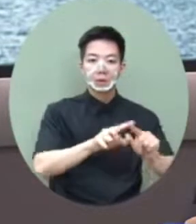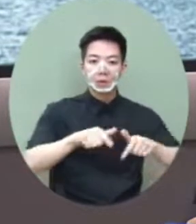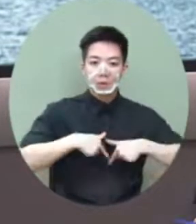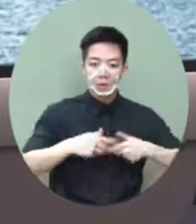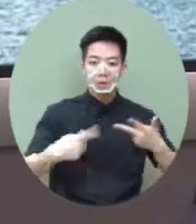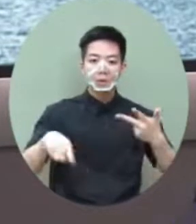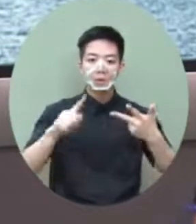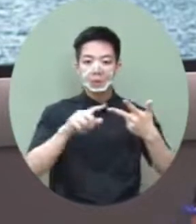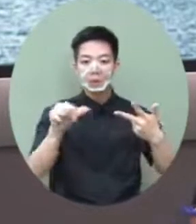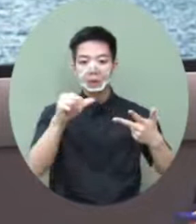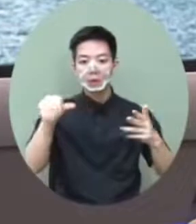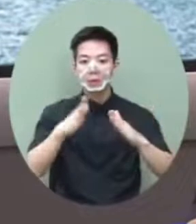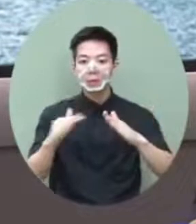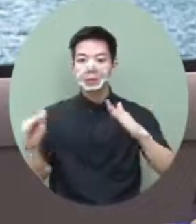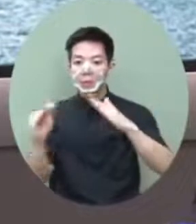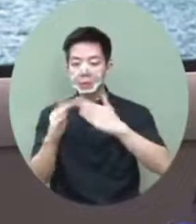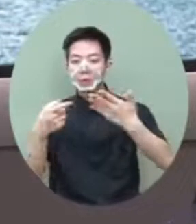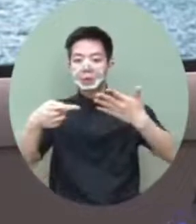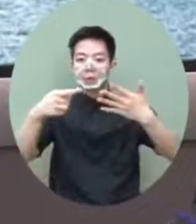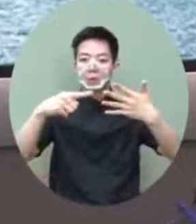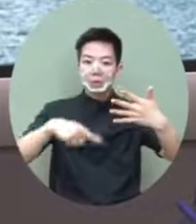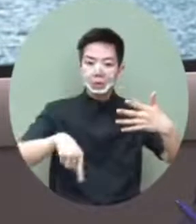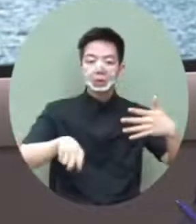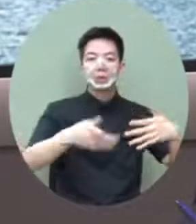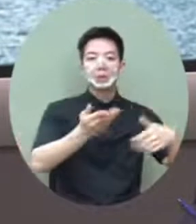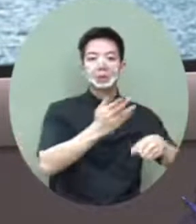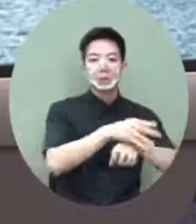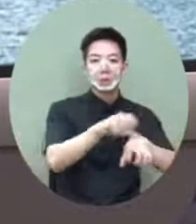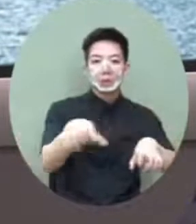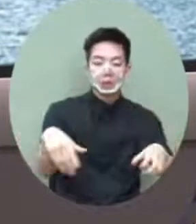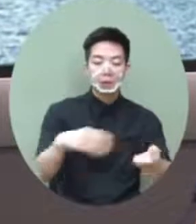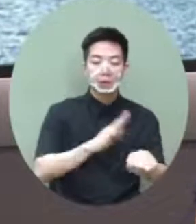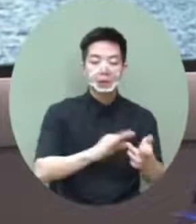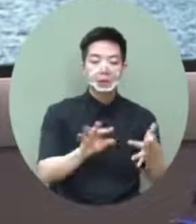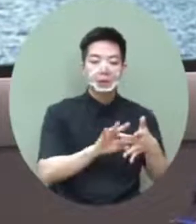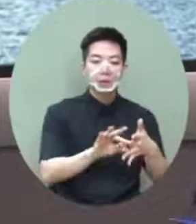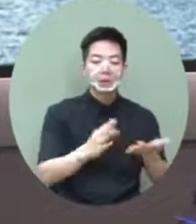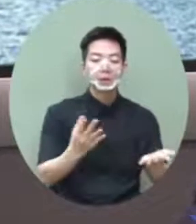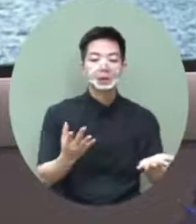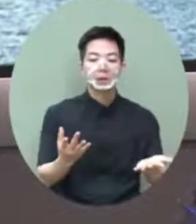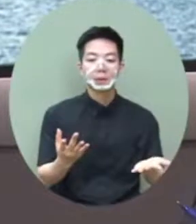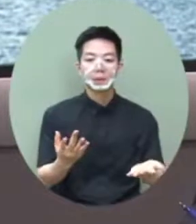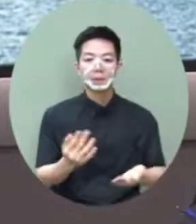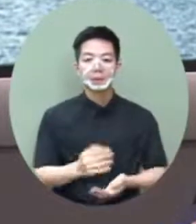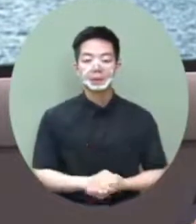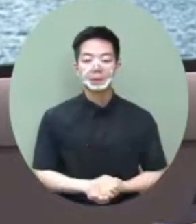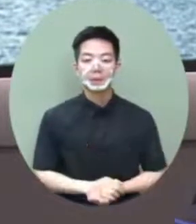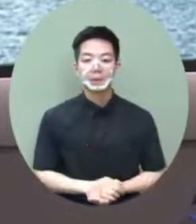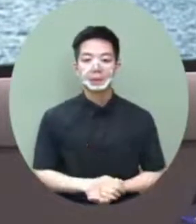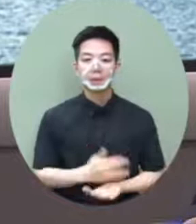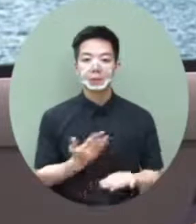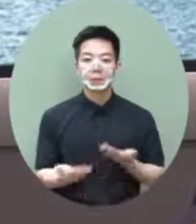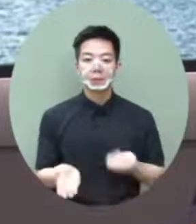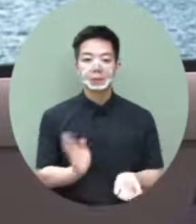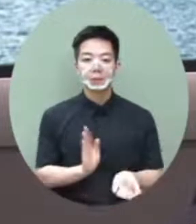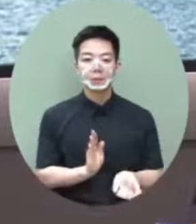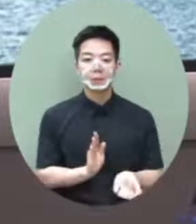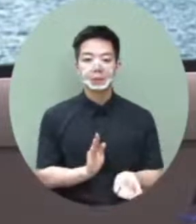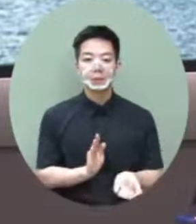care unit in hospitals, and then the Hong Kong Infectious Control Center, community